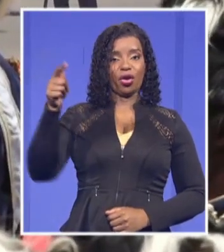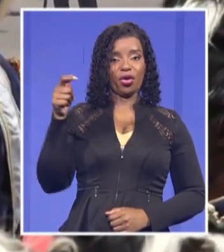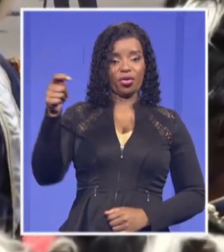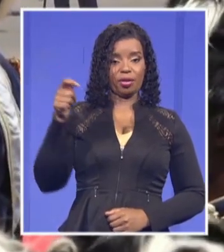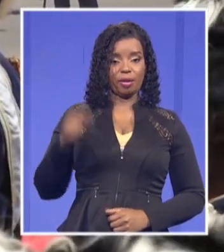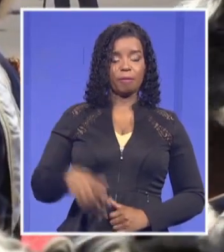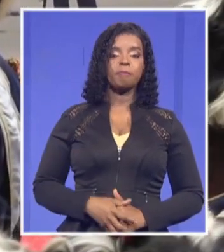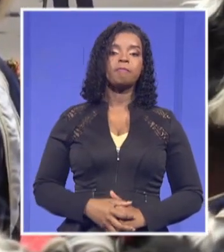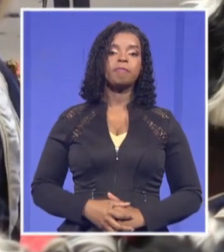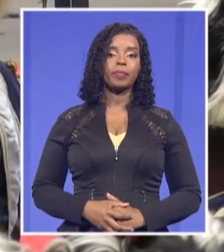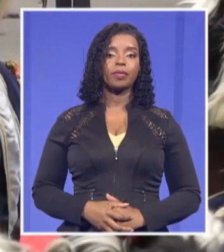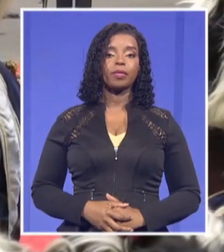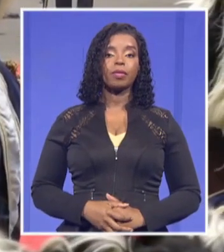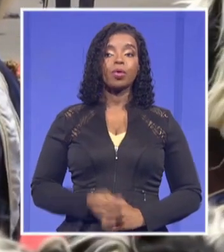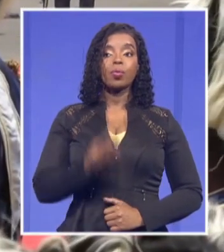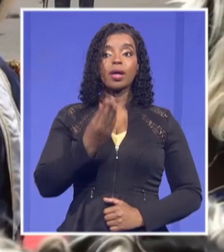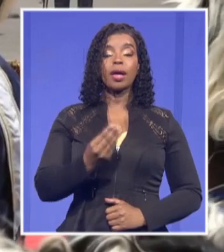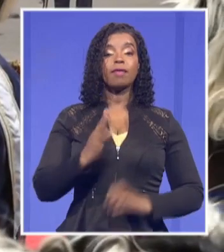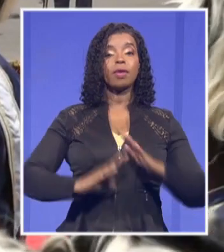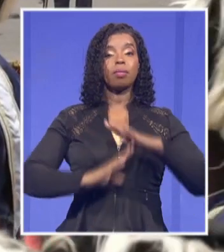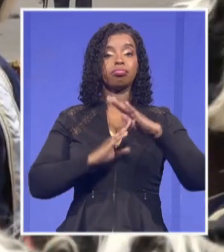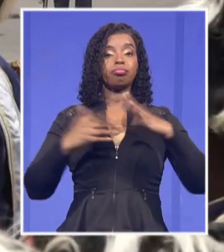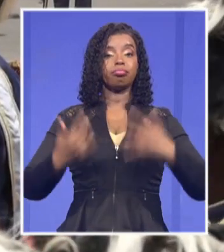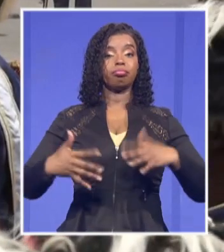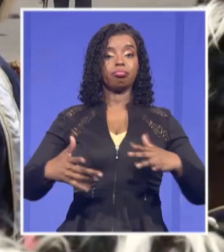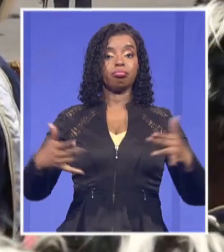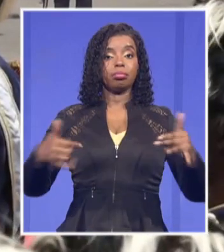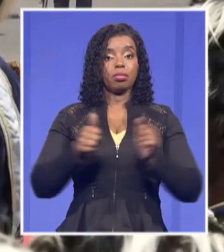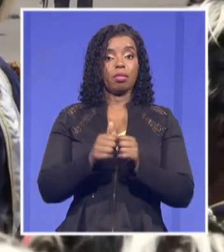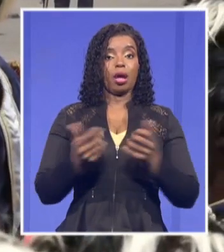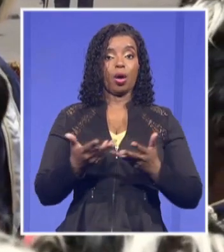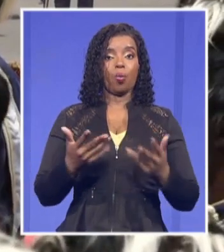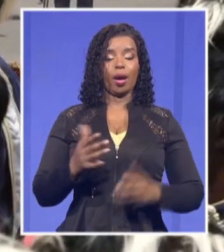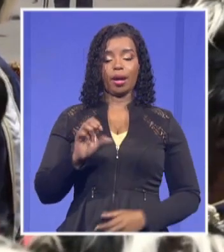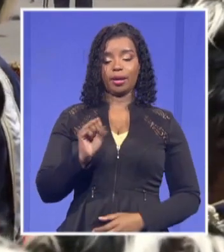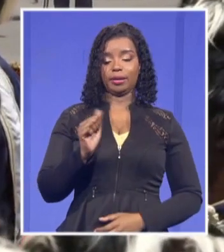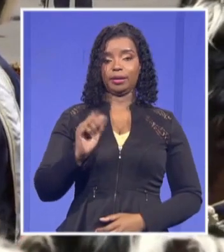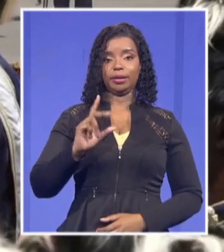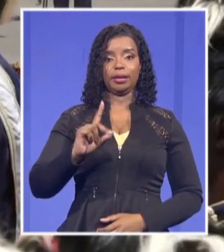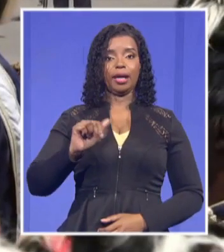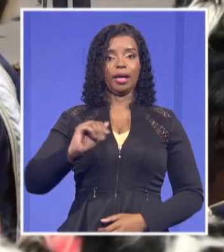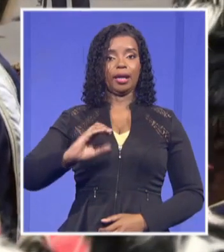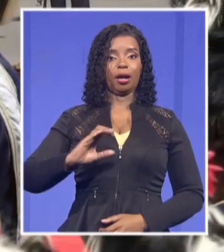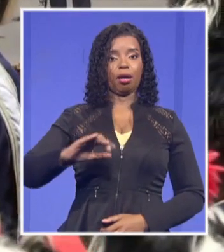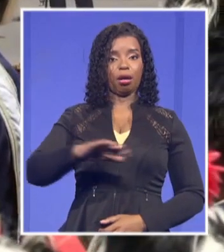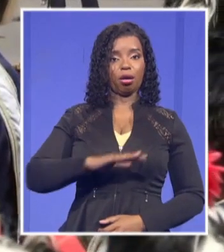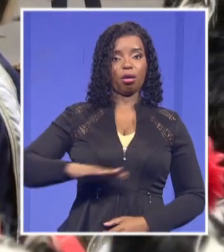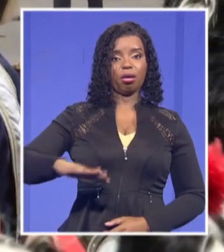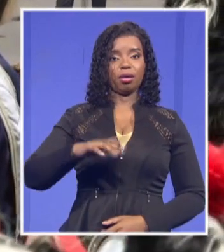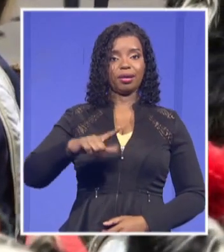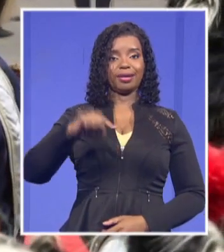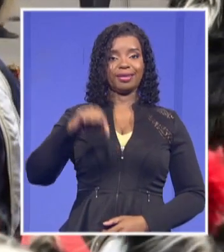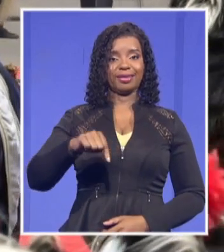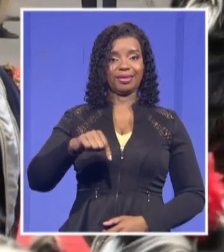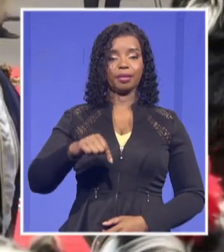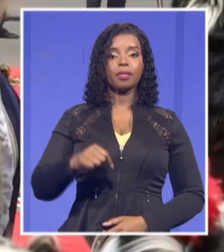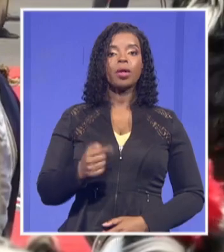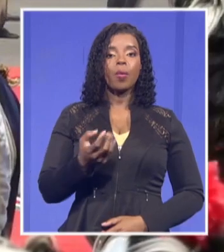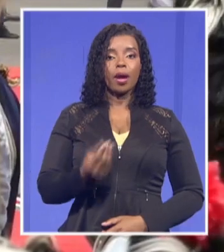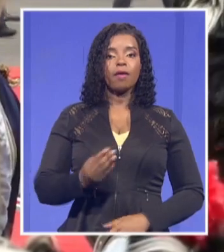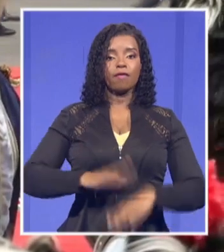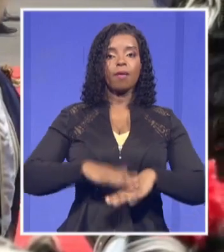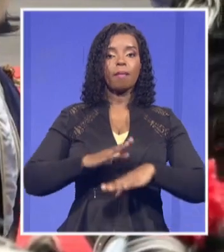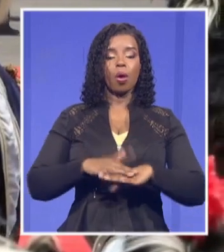SADC region. And when you look at the regions on the continent, the second region where we have